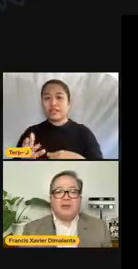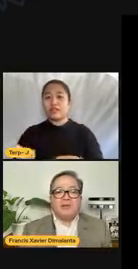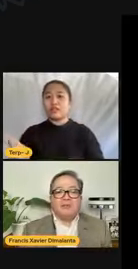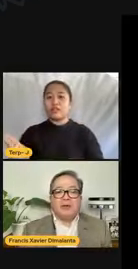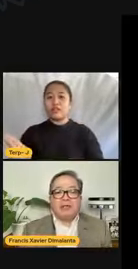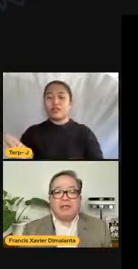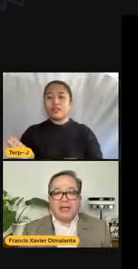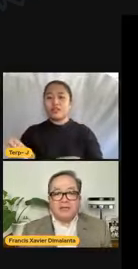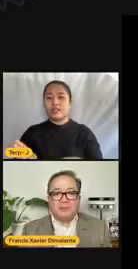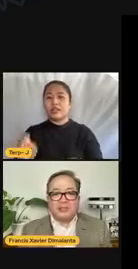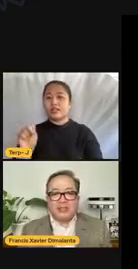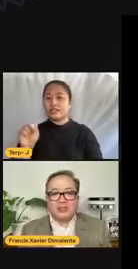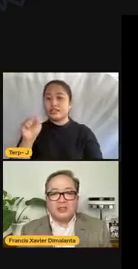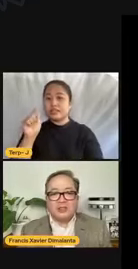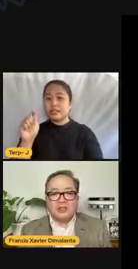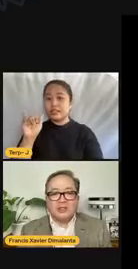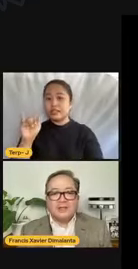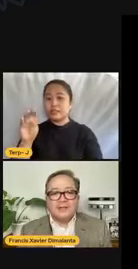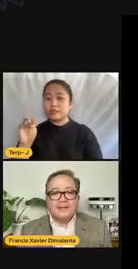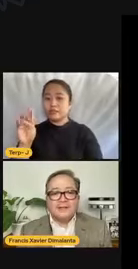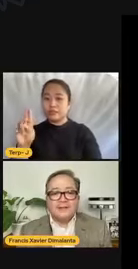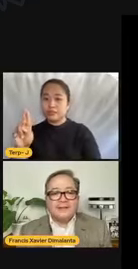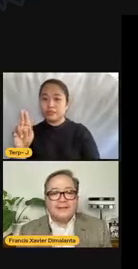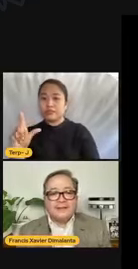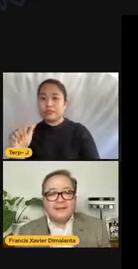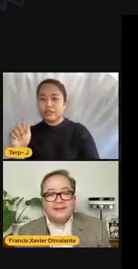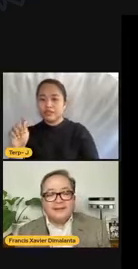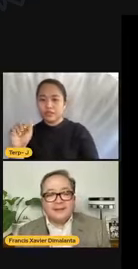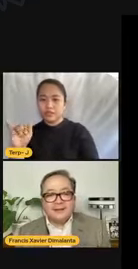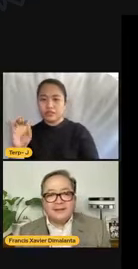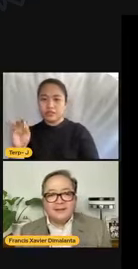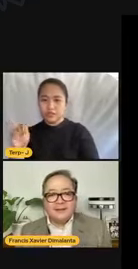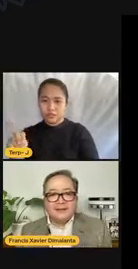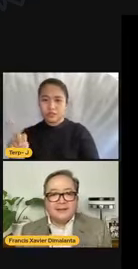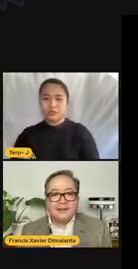and evaluate parental expectations.